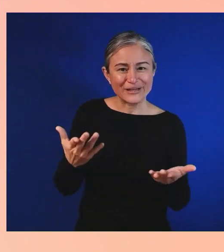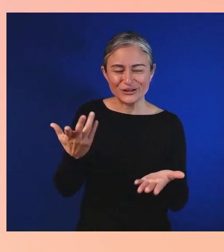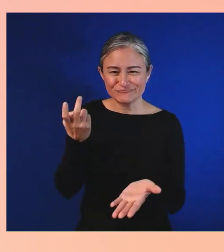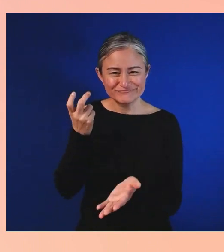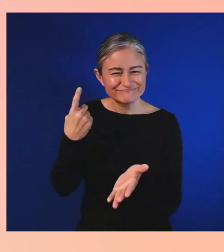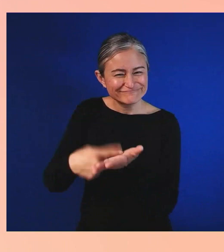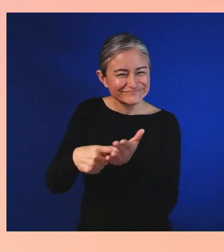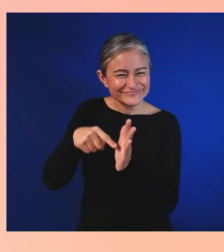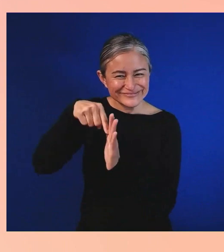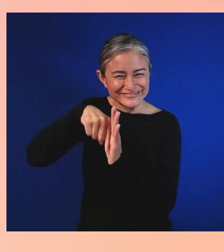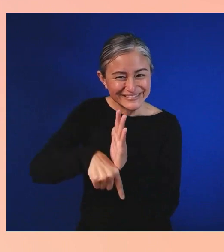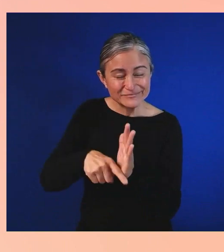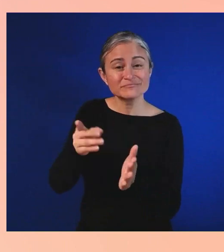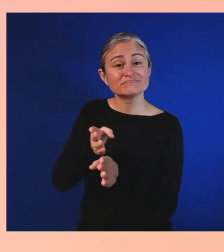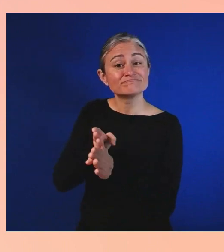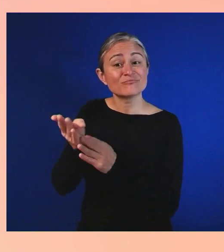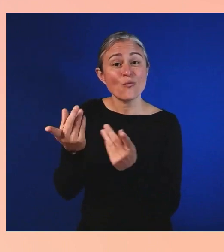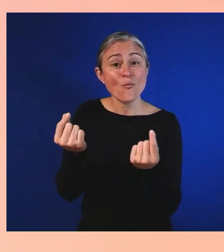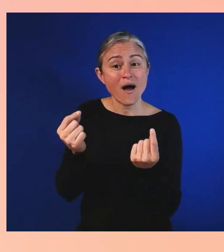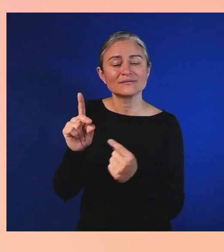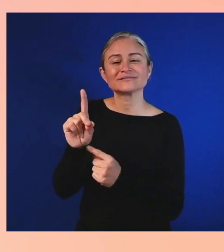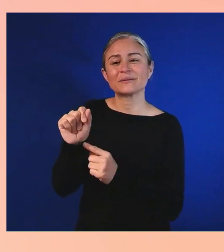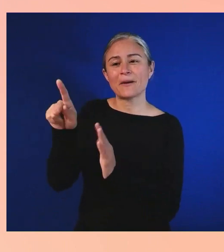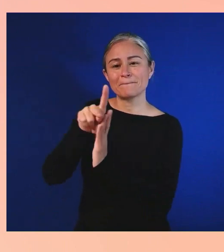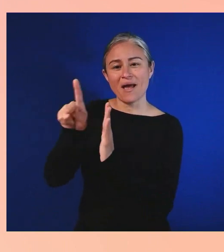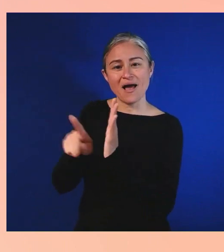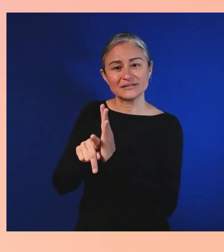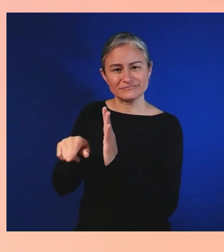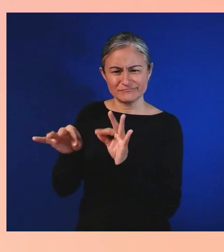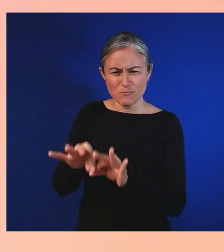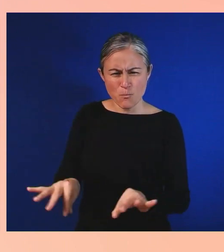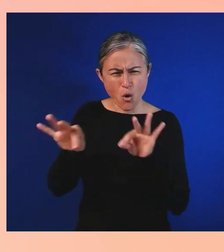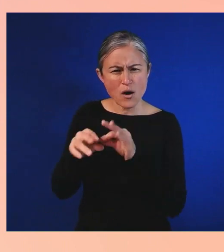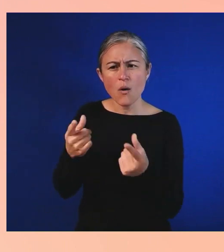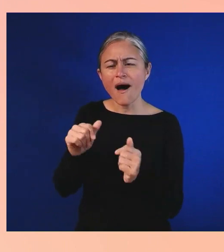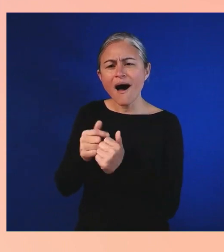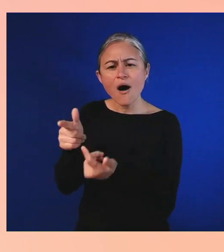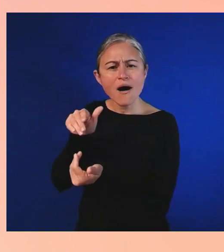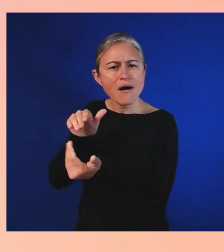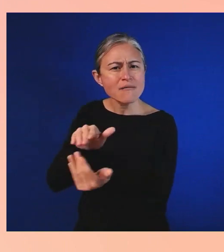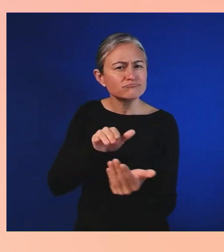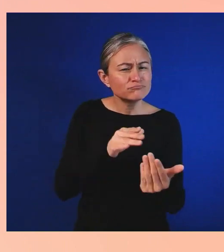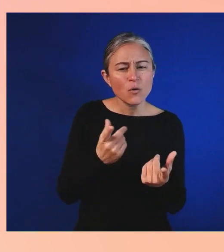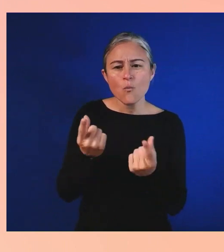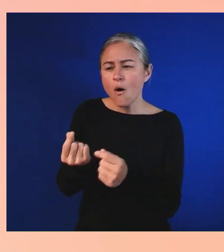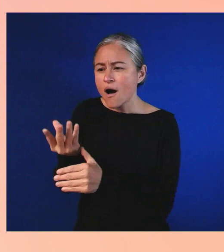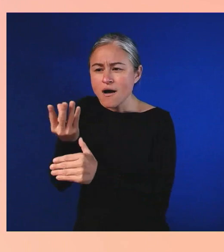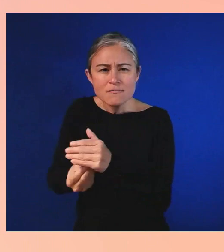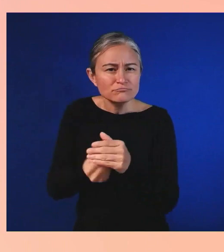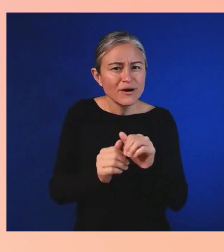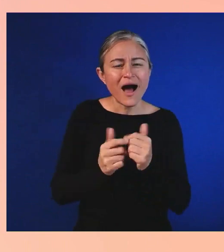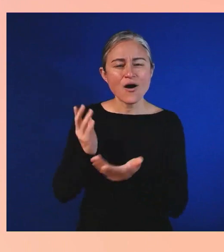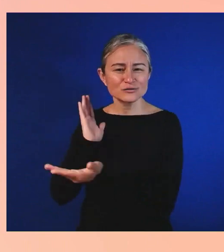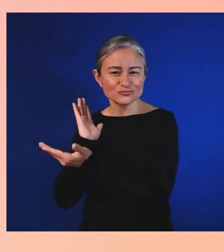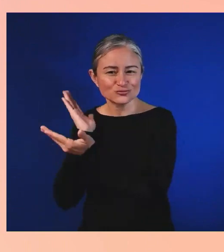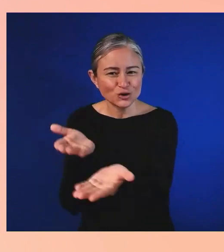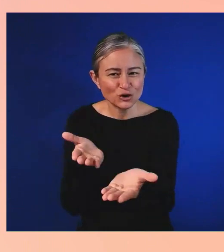is critical to addressing the gaps in our services, our lives, employment, and the way we